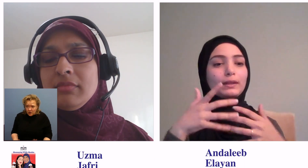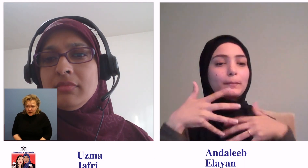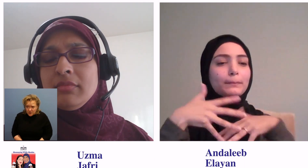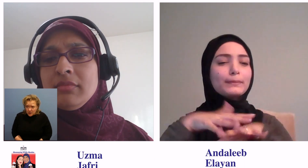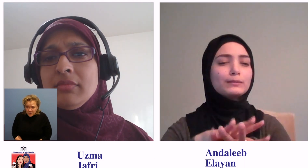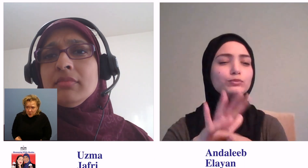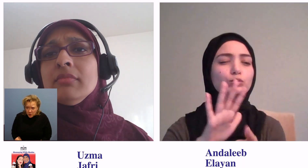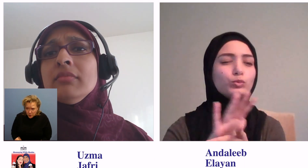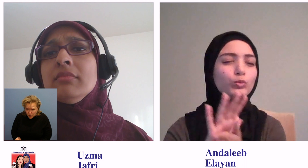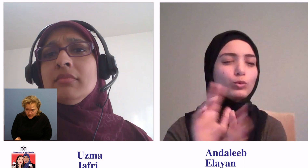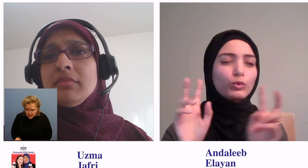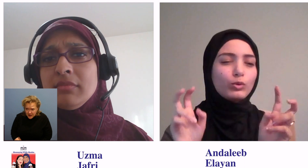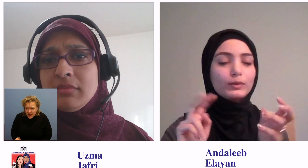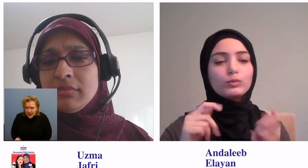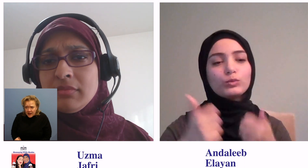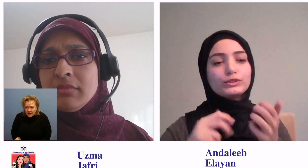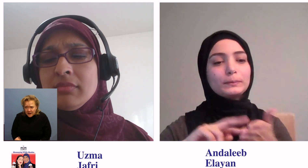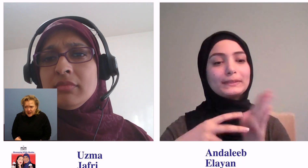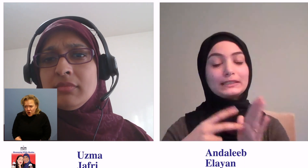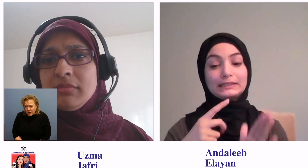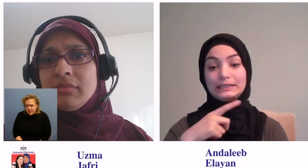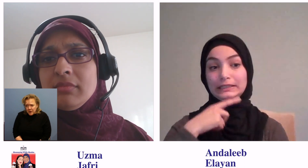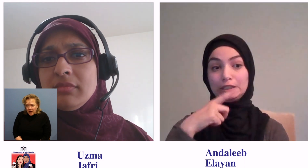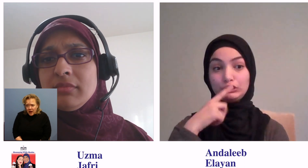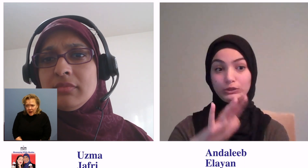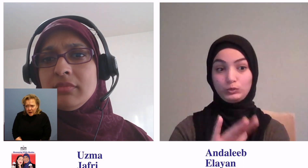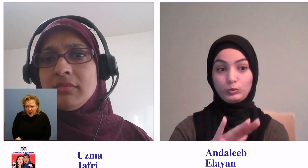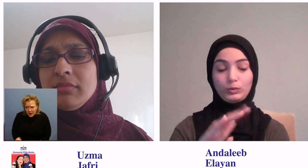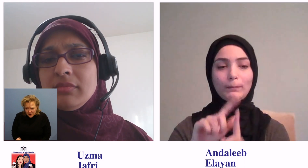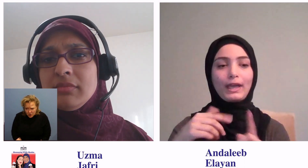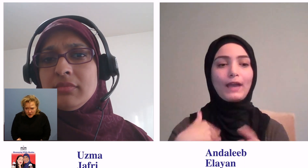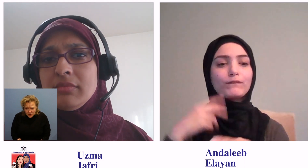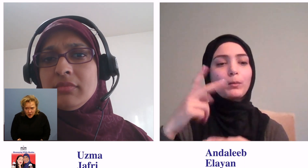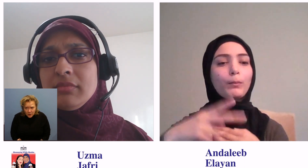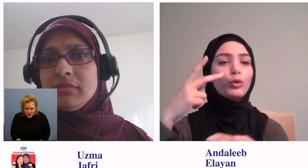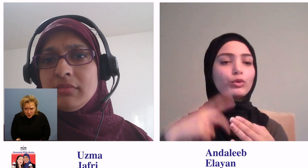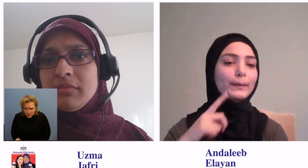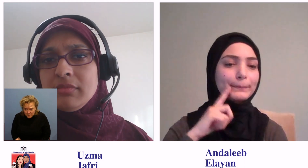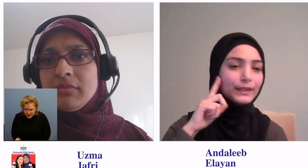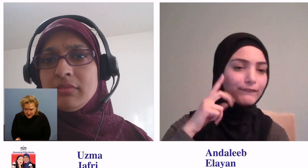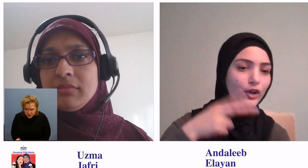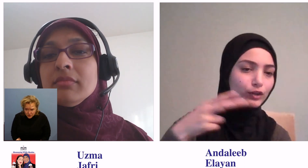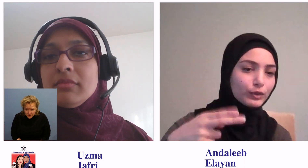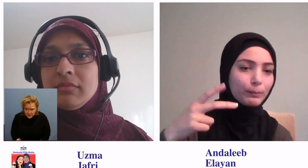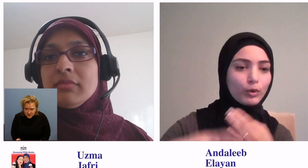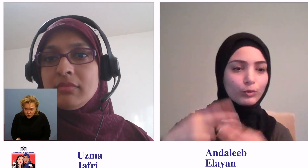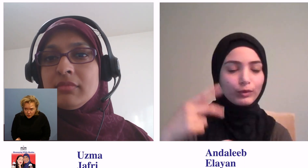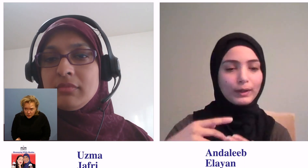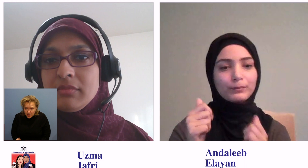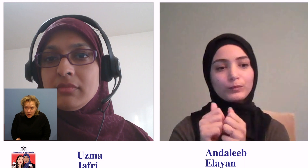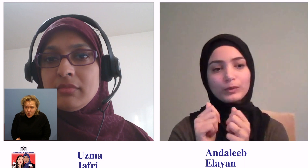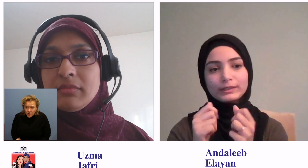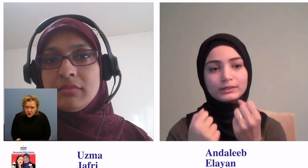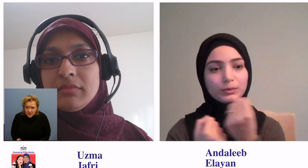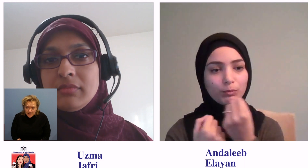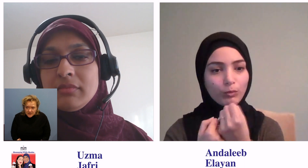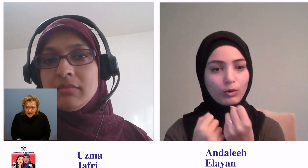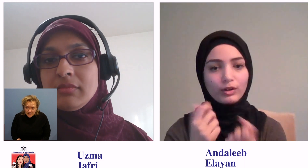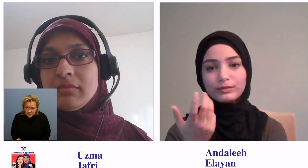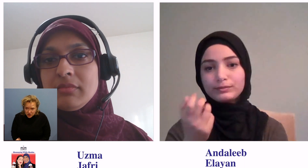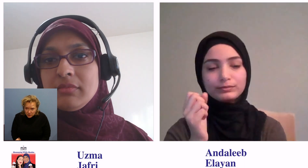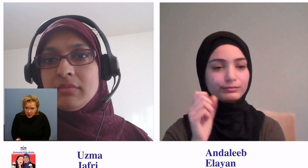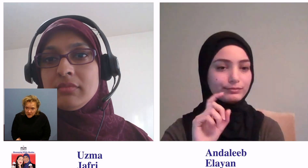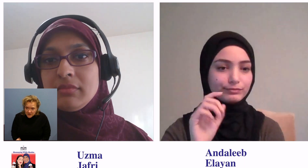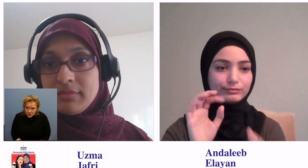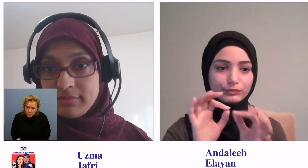day. All, it was all in spoken words. And like I talked about, I had gone to, I went to a mainstream school, which means